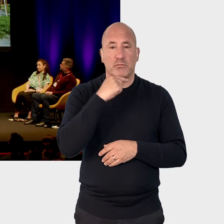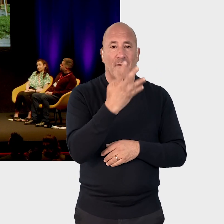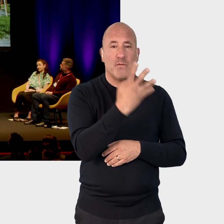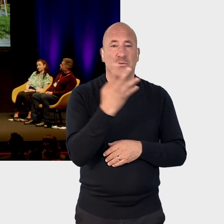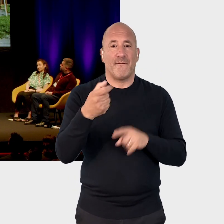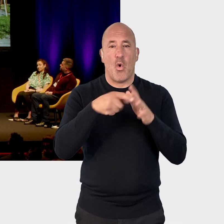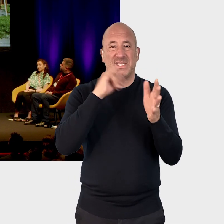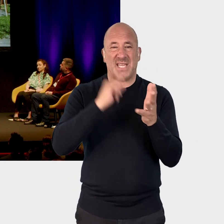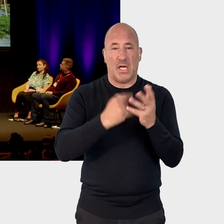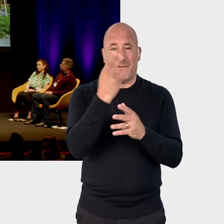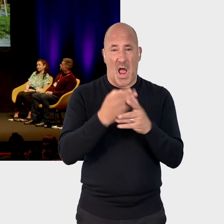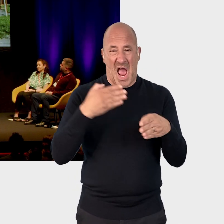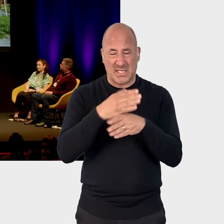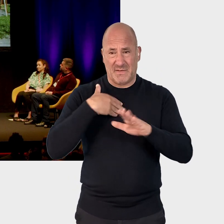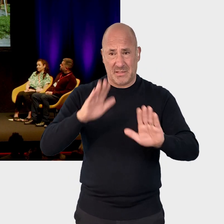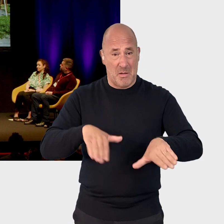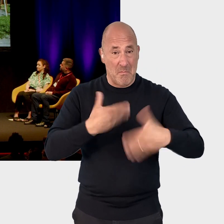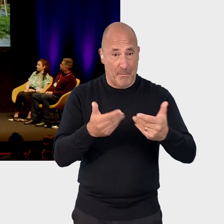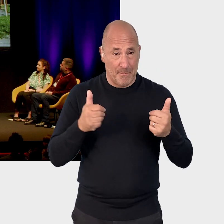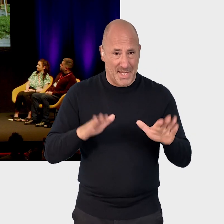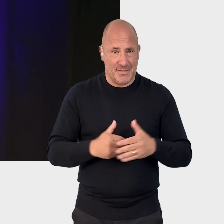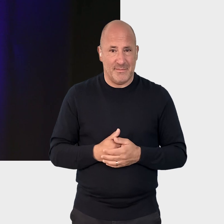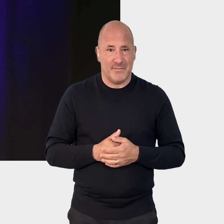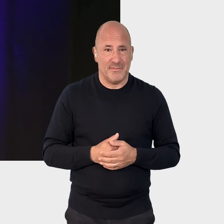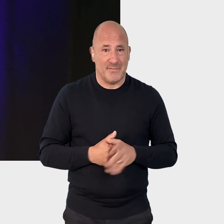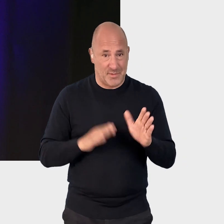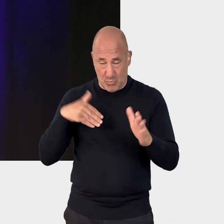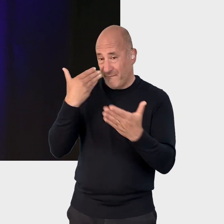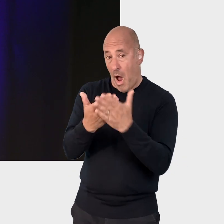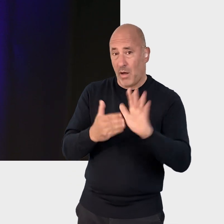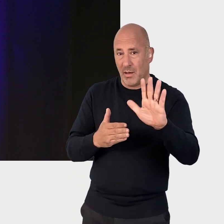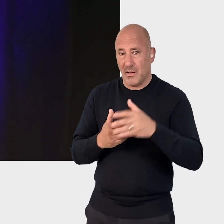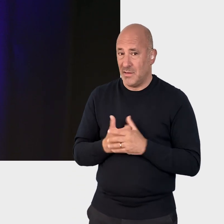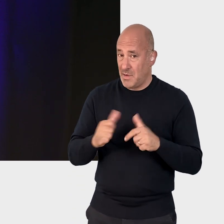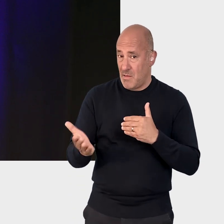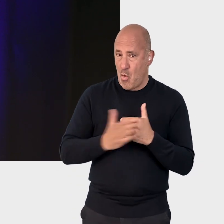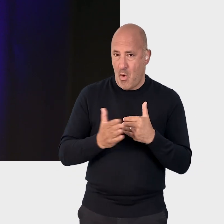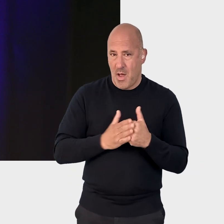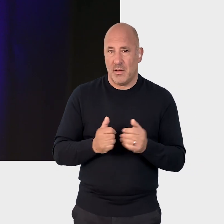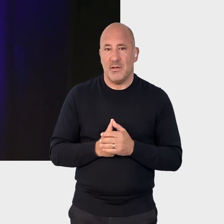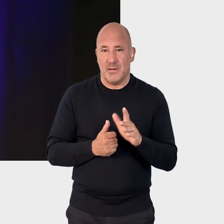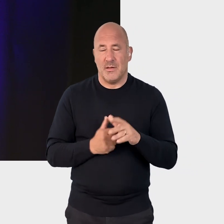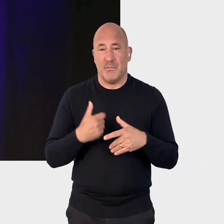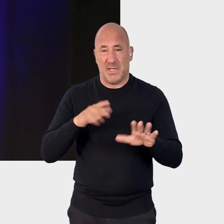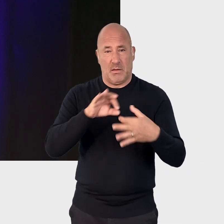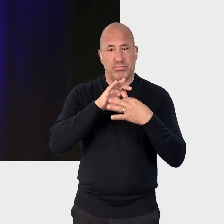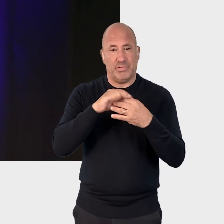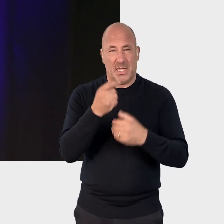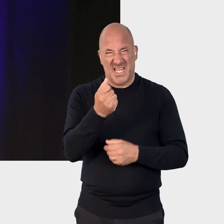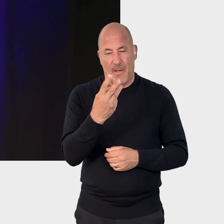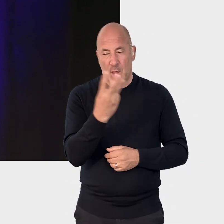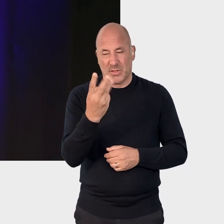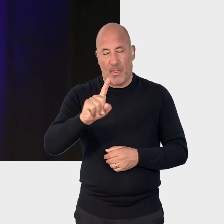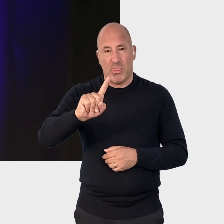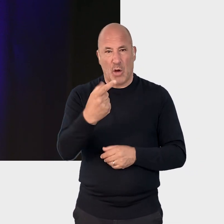7,333 miles. We've visited 99 different sites and delivered 144 days of arts activities. And to date,